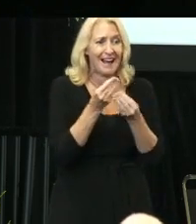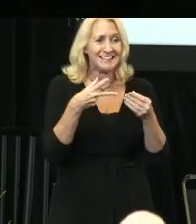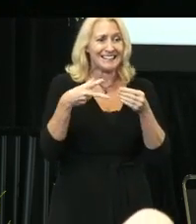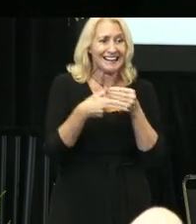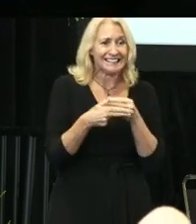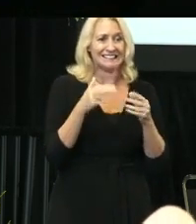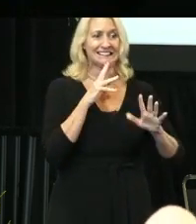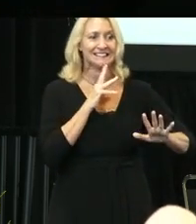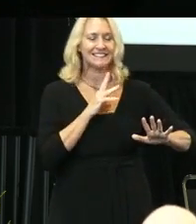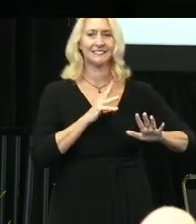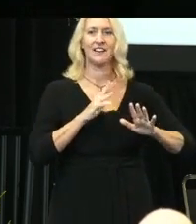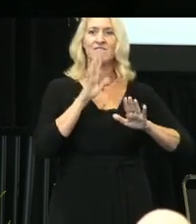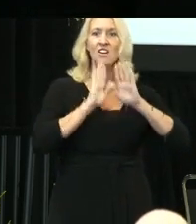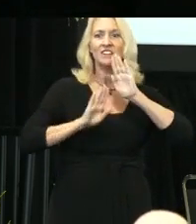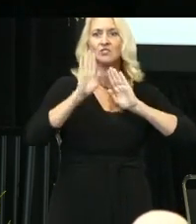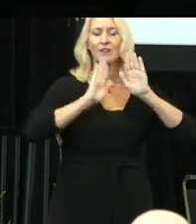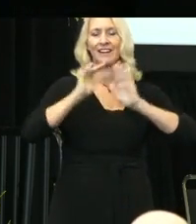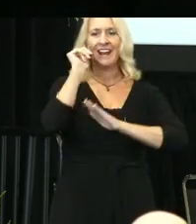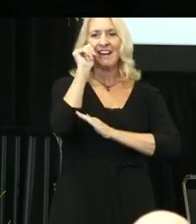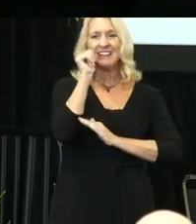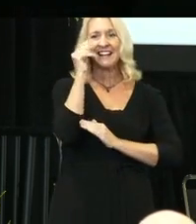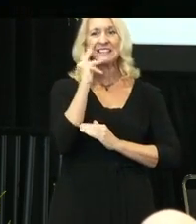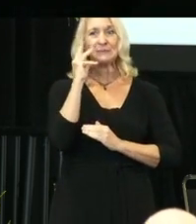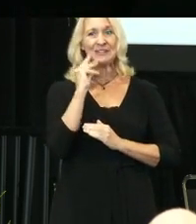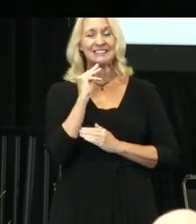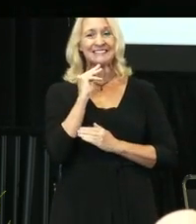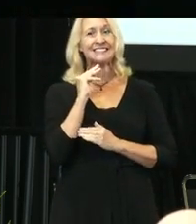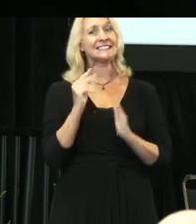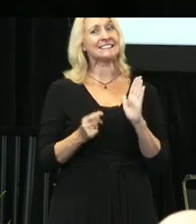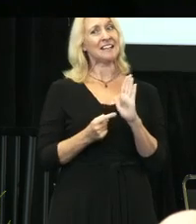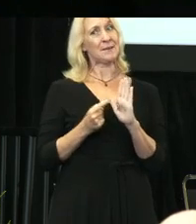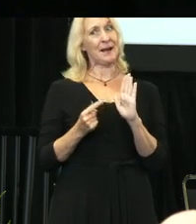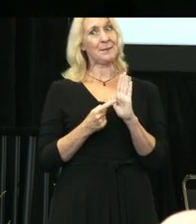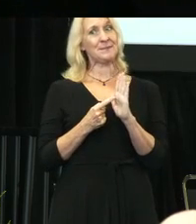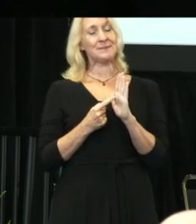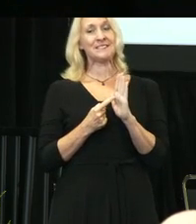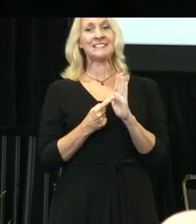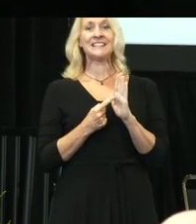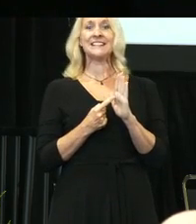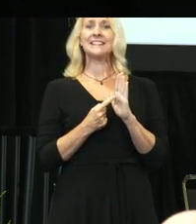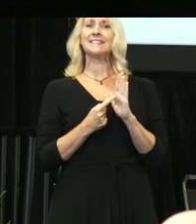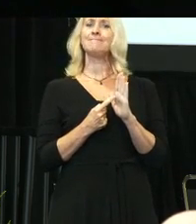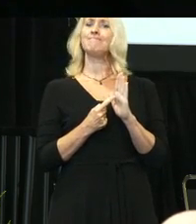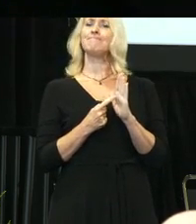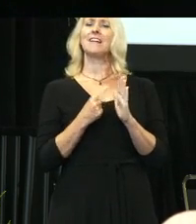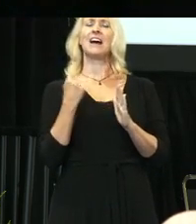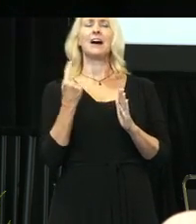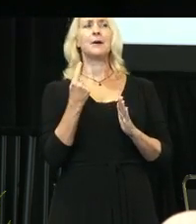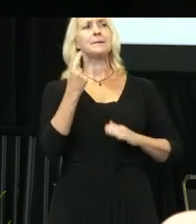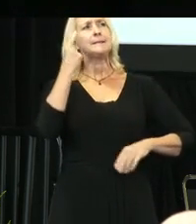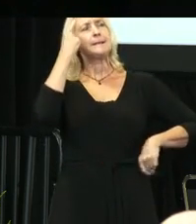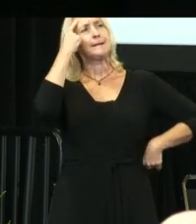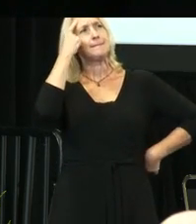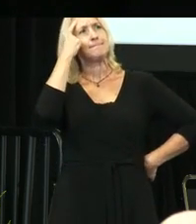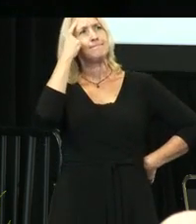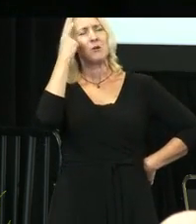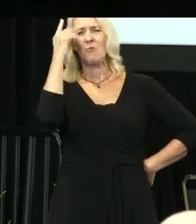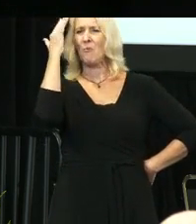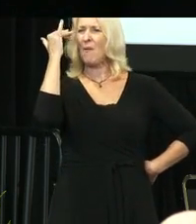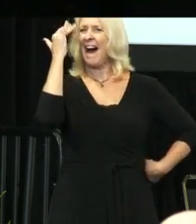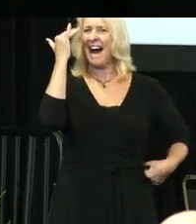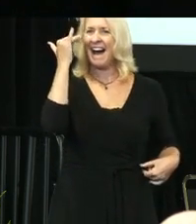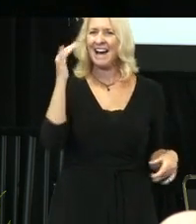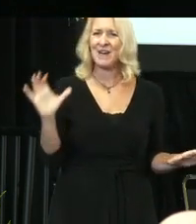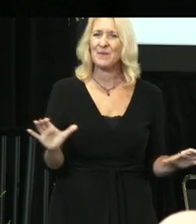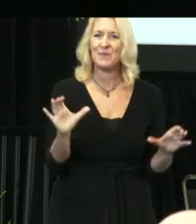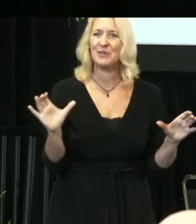frustrating day-to-day things that we experience day in and day out sometimes, there's an inevitable question that comes up, and that is, why do we do it?